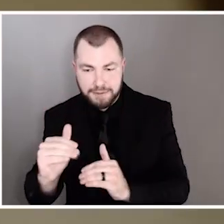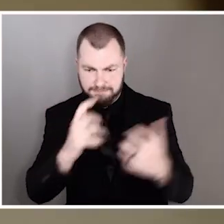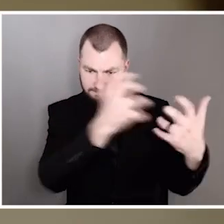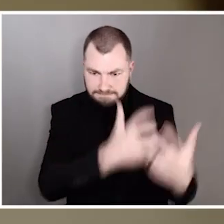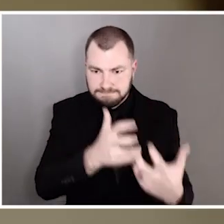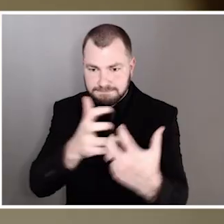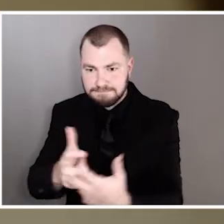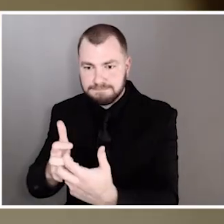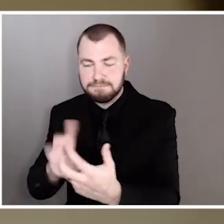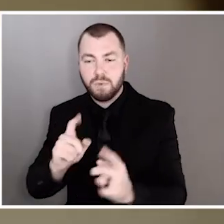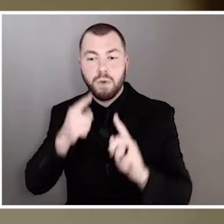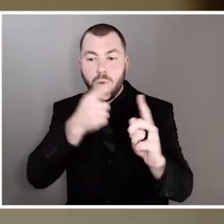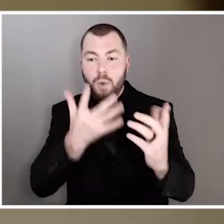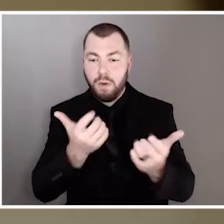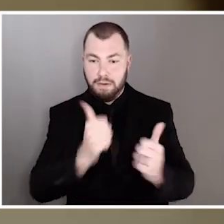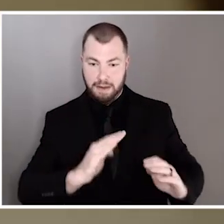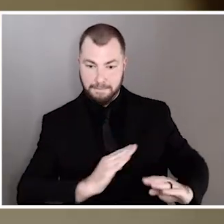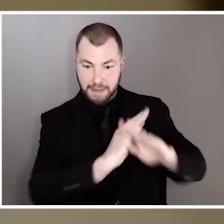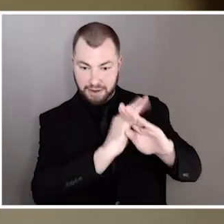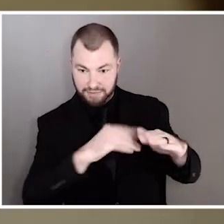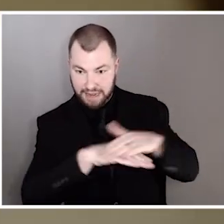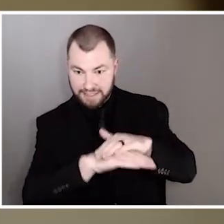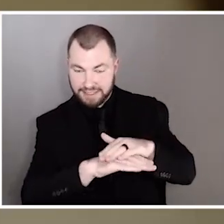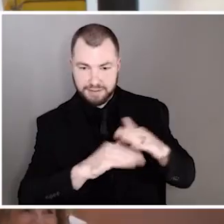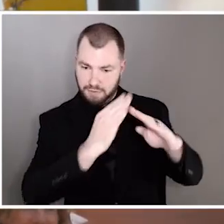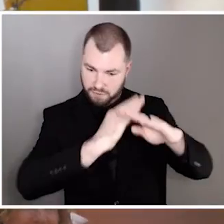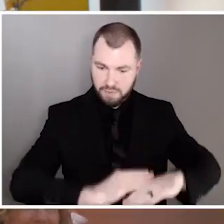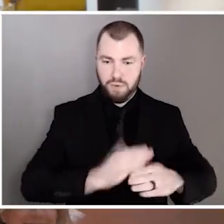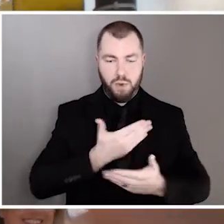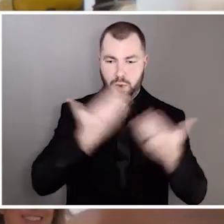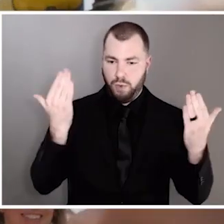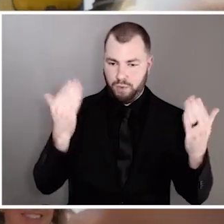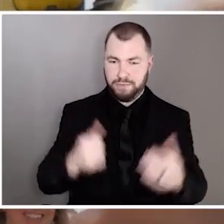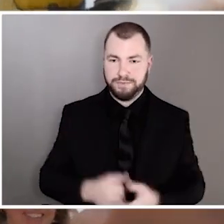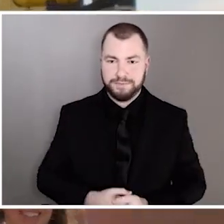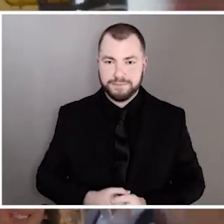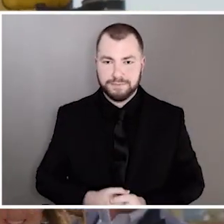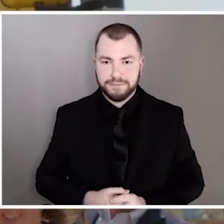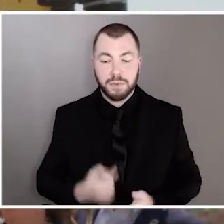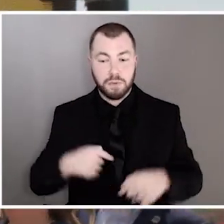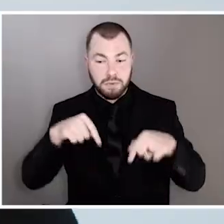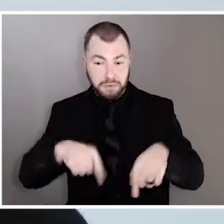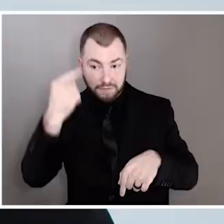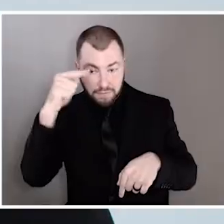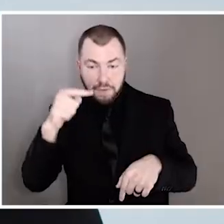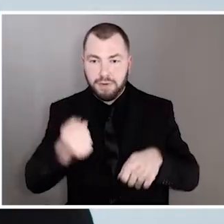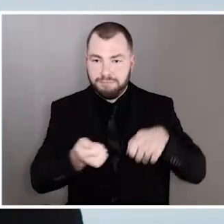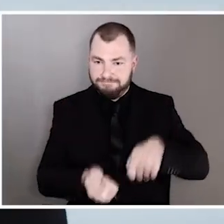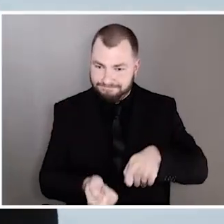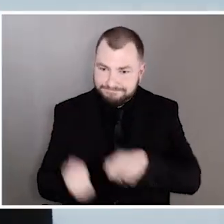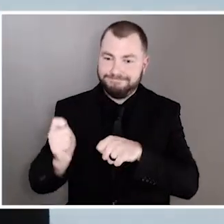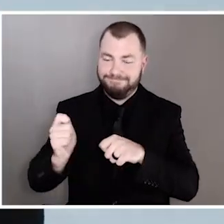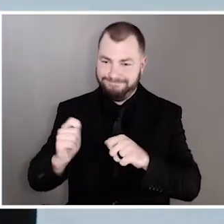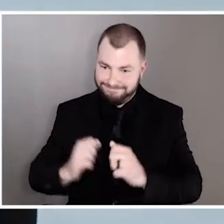So the idea is that there will be no barriers to access on our mass transit stations. So we're here to do groundbreaking